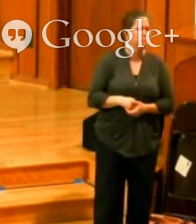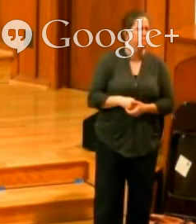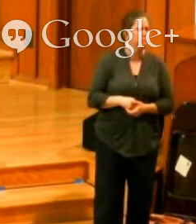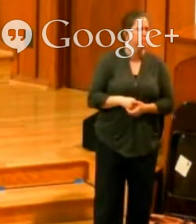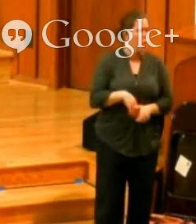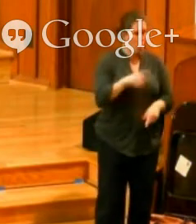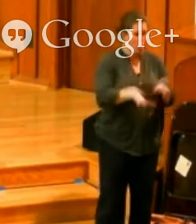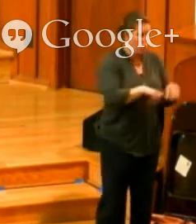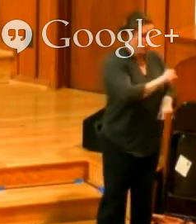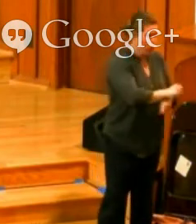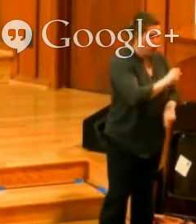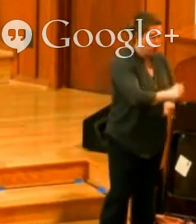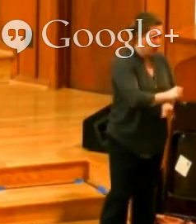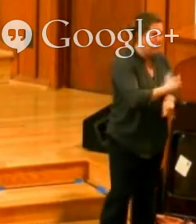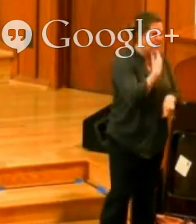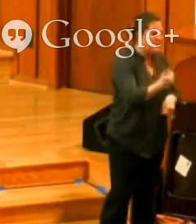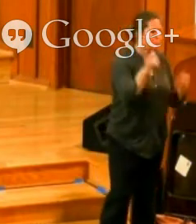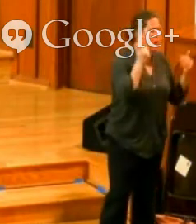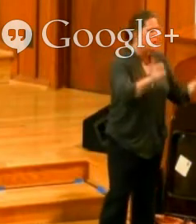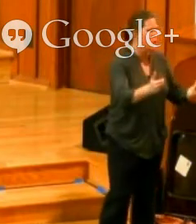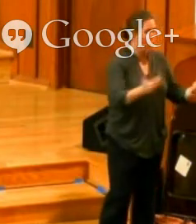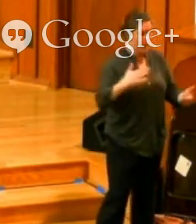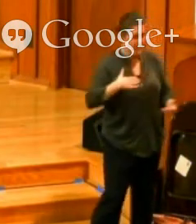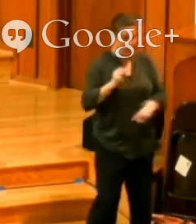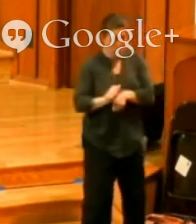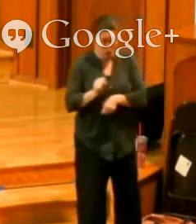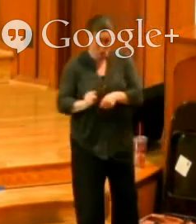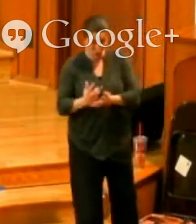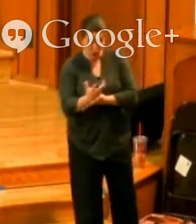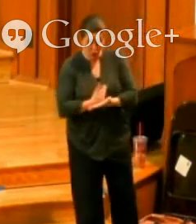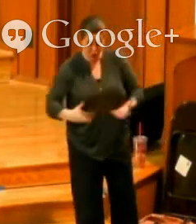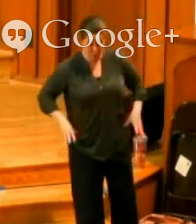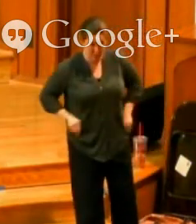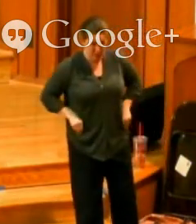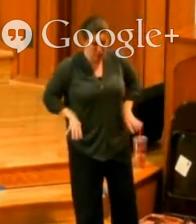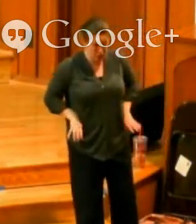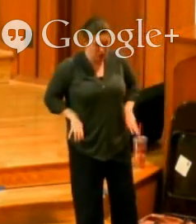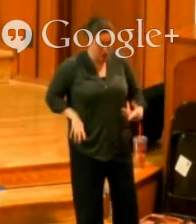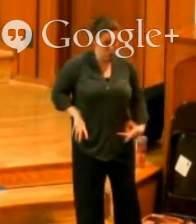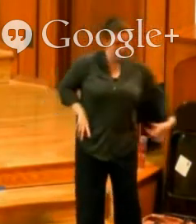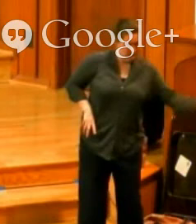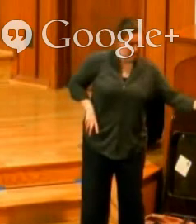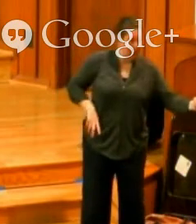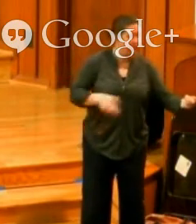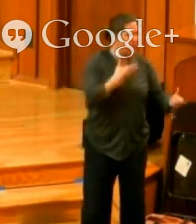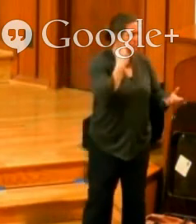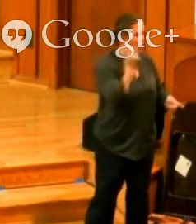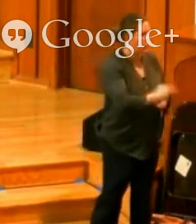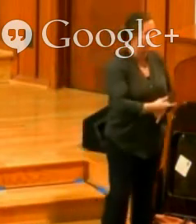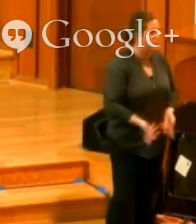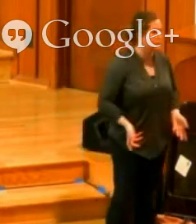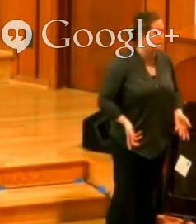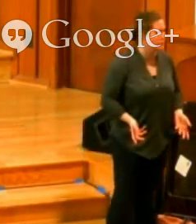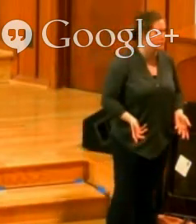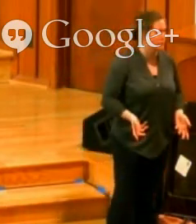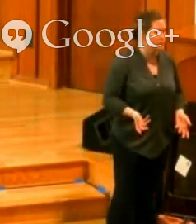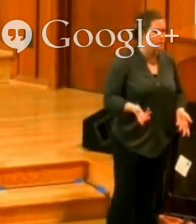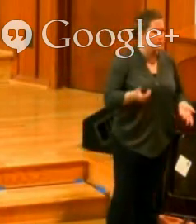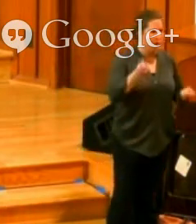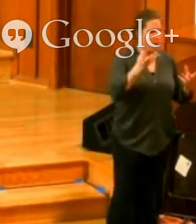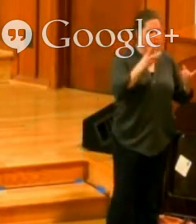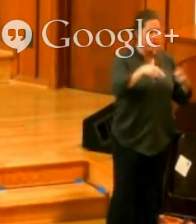get a job, it's better off you take the money that I earned at my job. Does that sound good? How many of you would want to see a world that